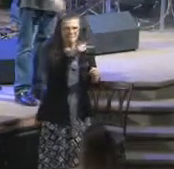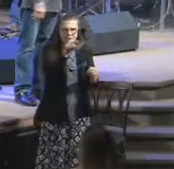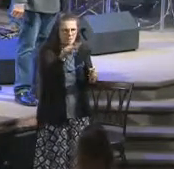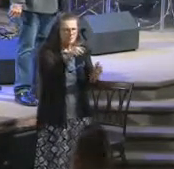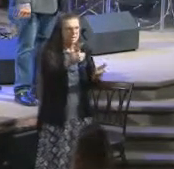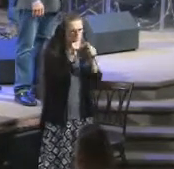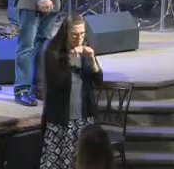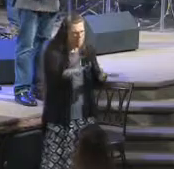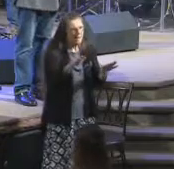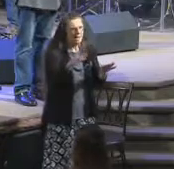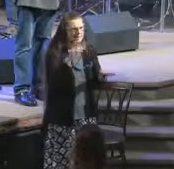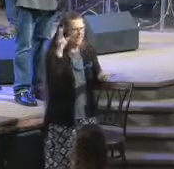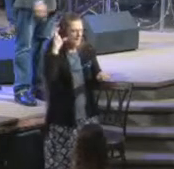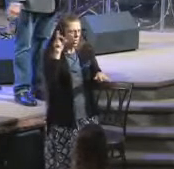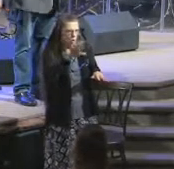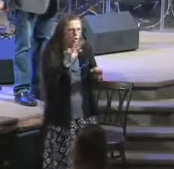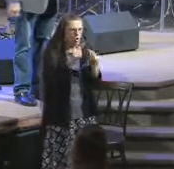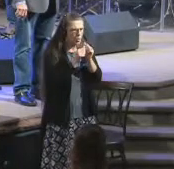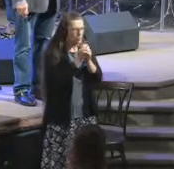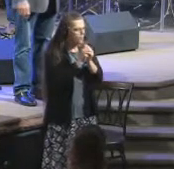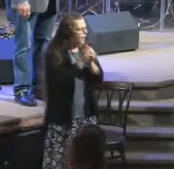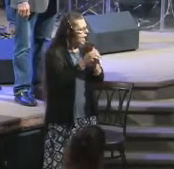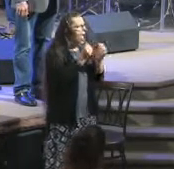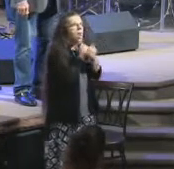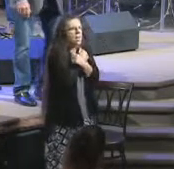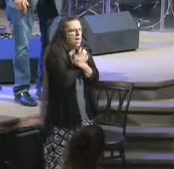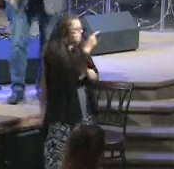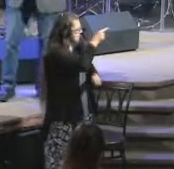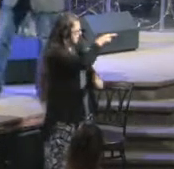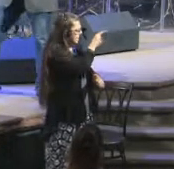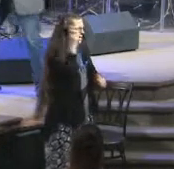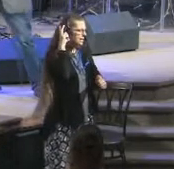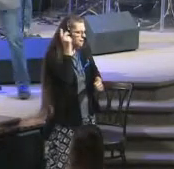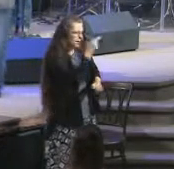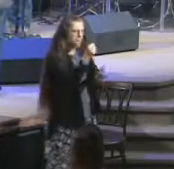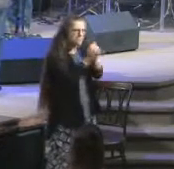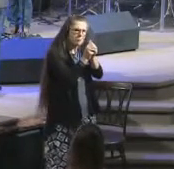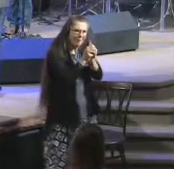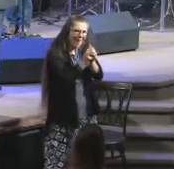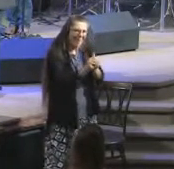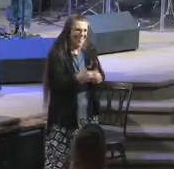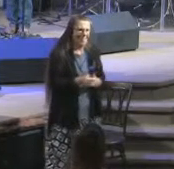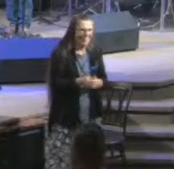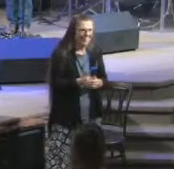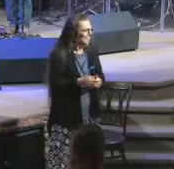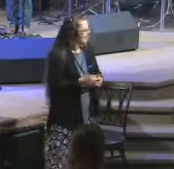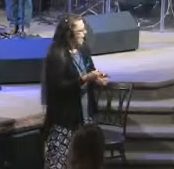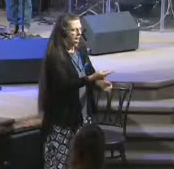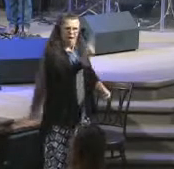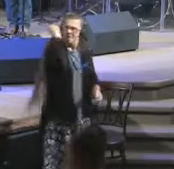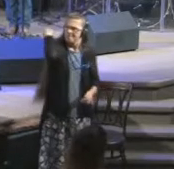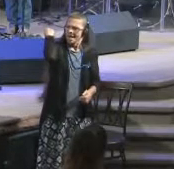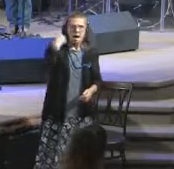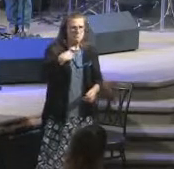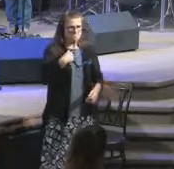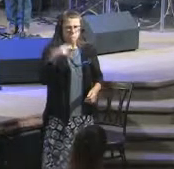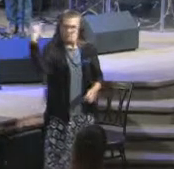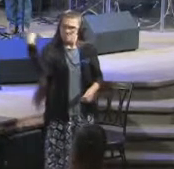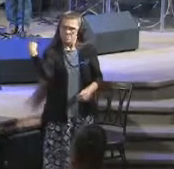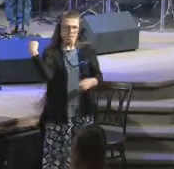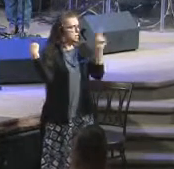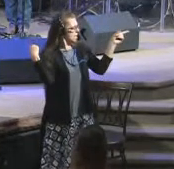blessed. Amen. I love to hear Matt Vines pray. Even all the way up here, I hear that guy praying down there. Amen. And it just, you